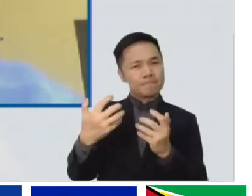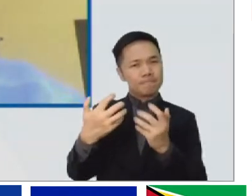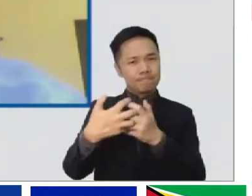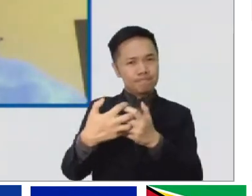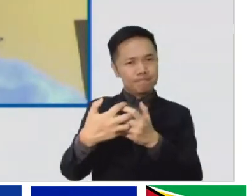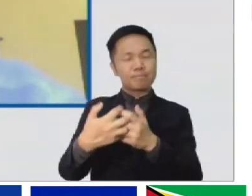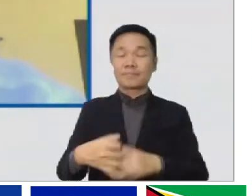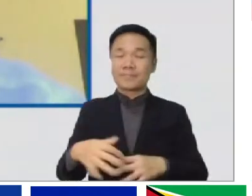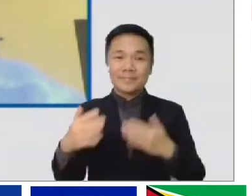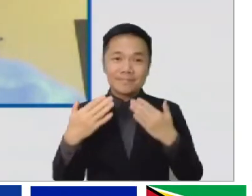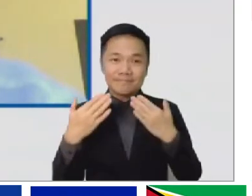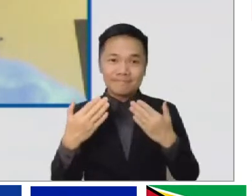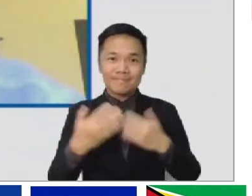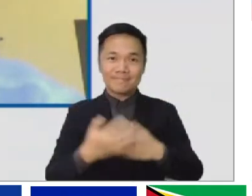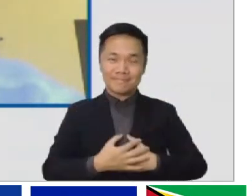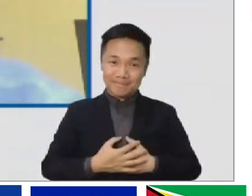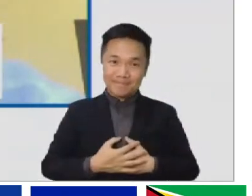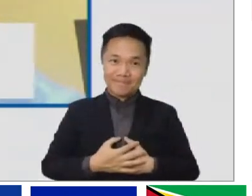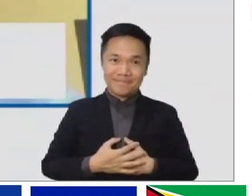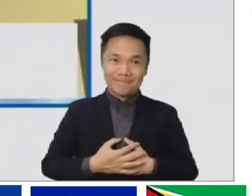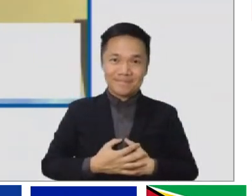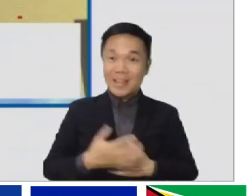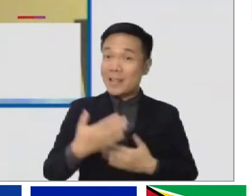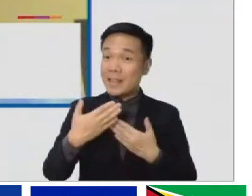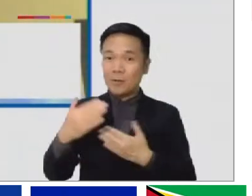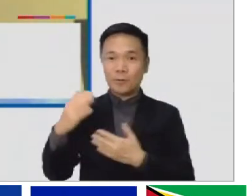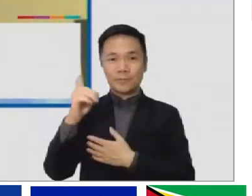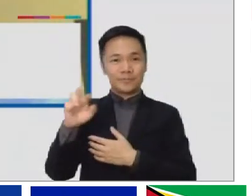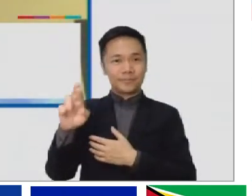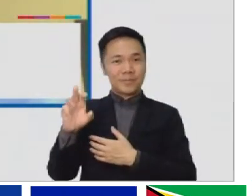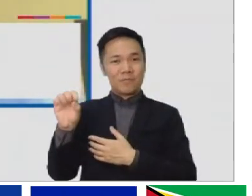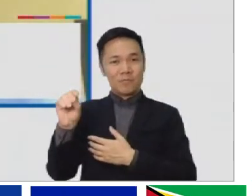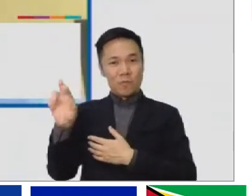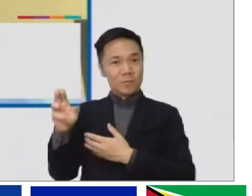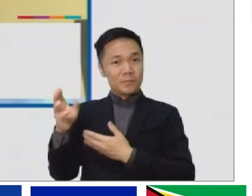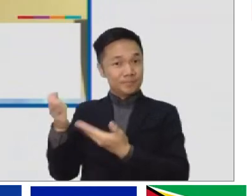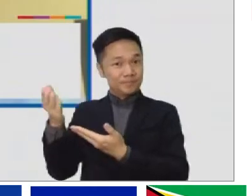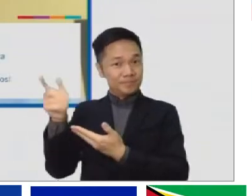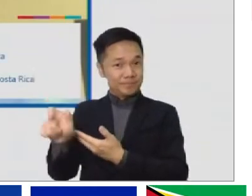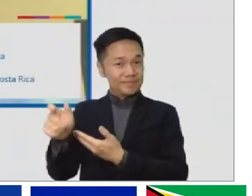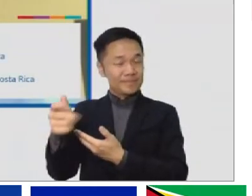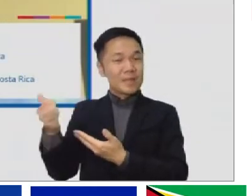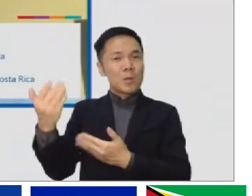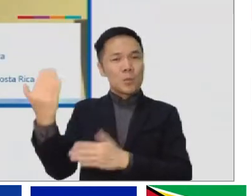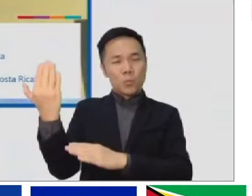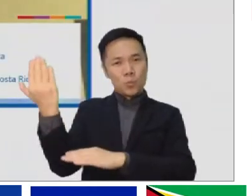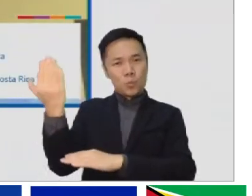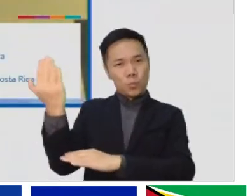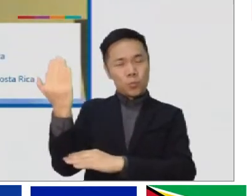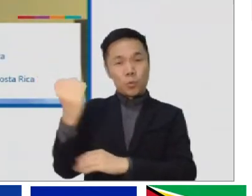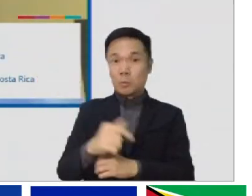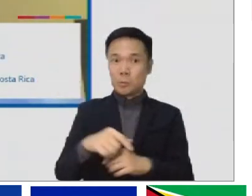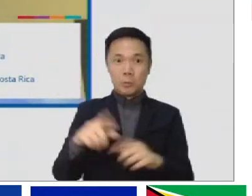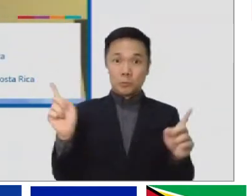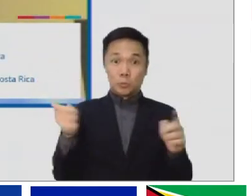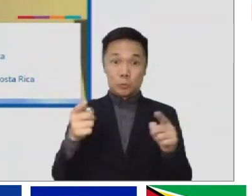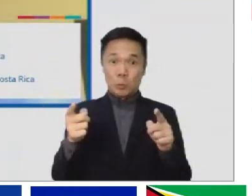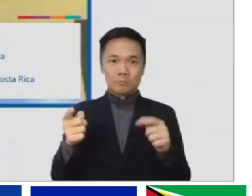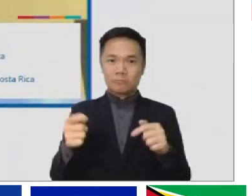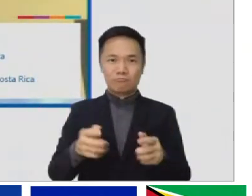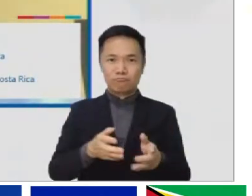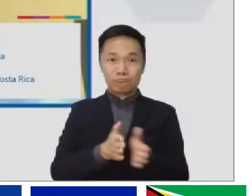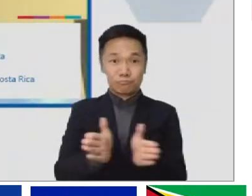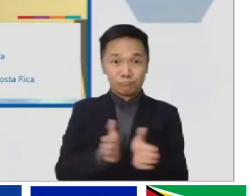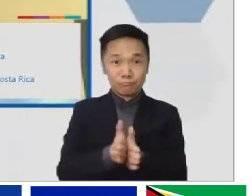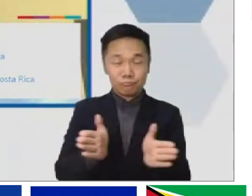Thank you so much, Doctor, for doing a wonderful job in a very short time, in a very multi-hazard context,